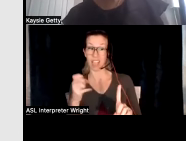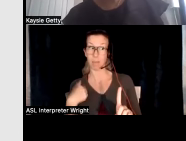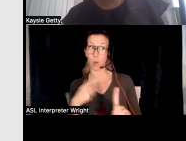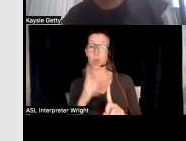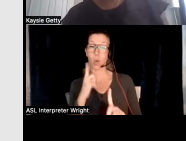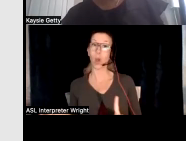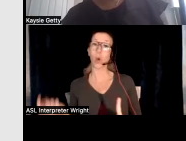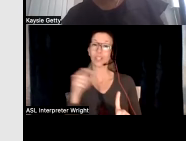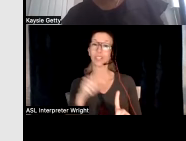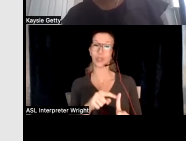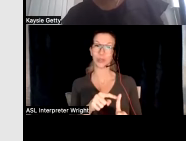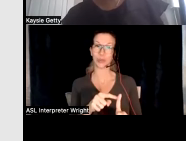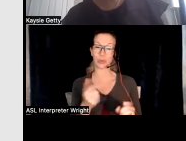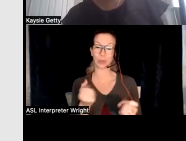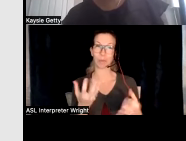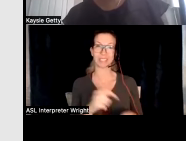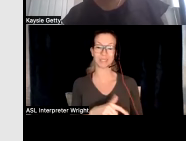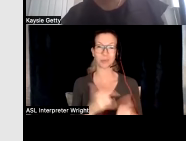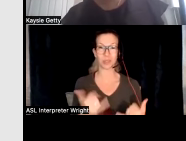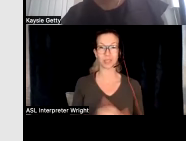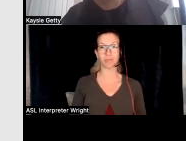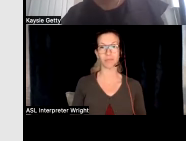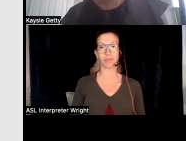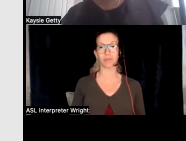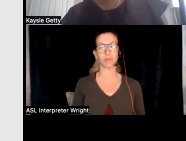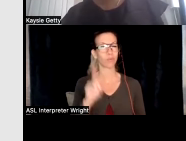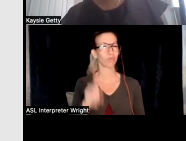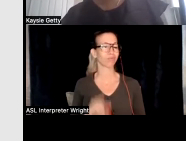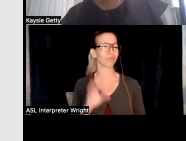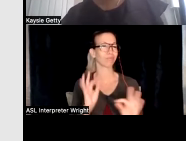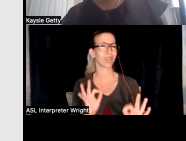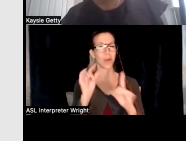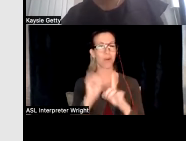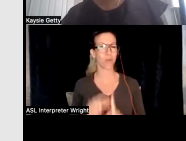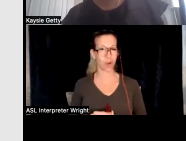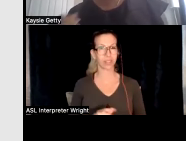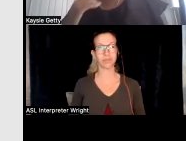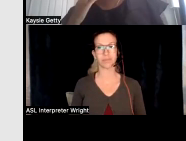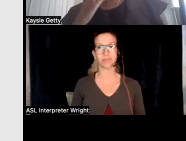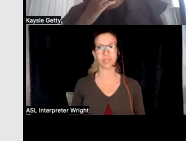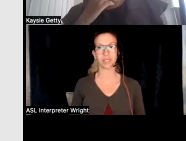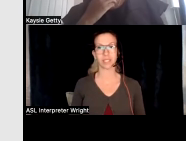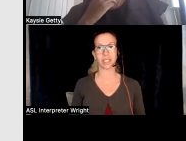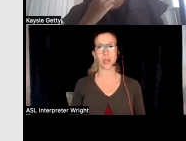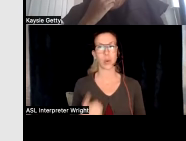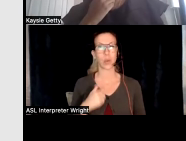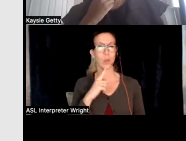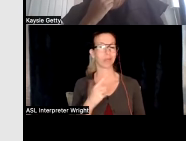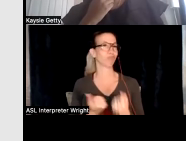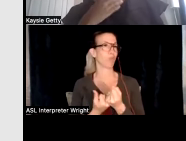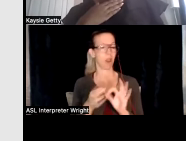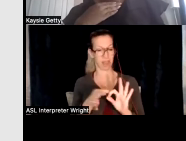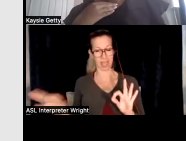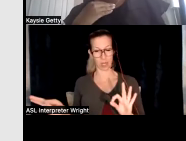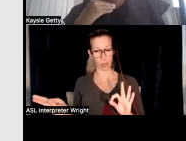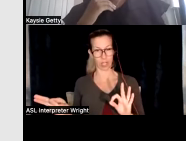times today. Great. Those are such evocative words, and we're really fans of language that sort of brings these concepts to life in